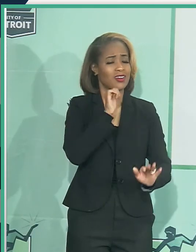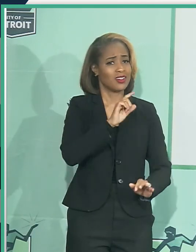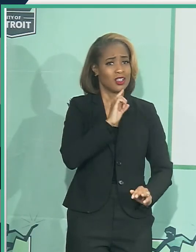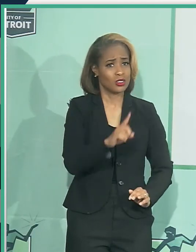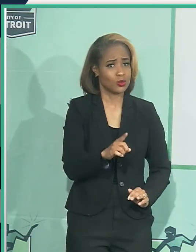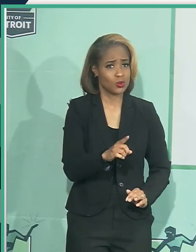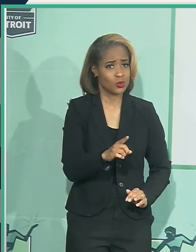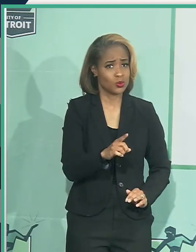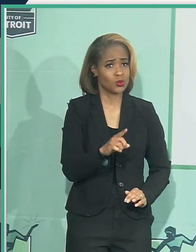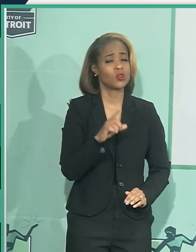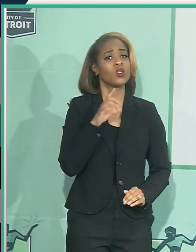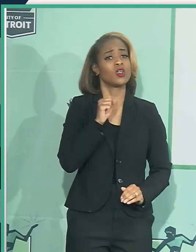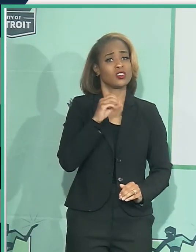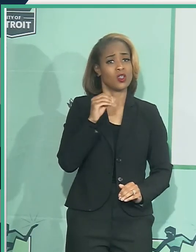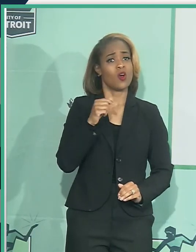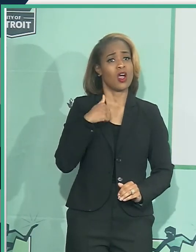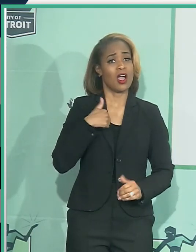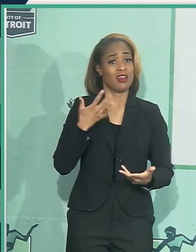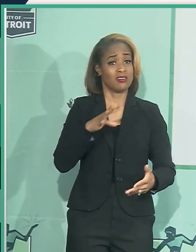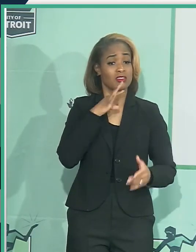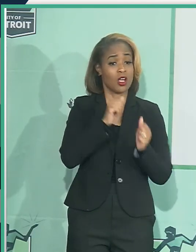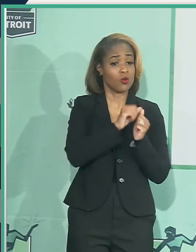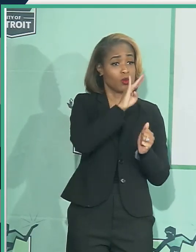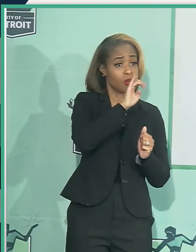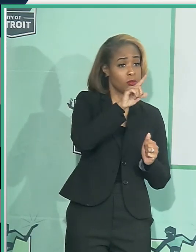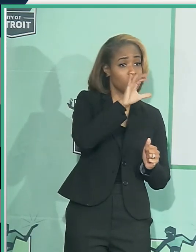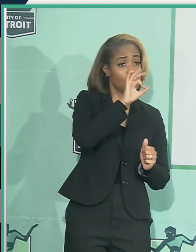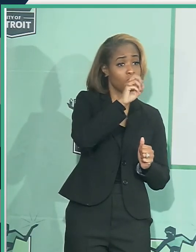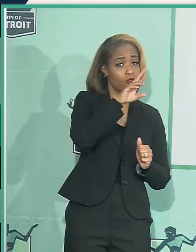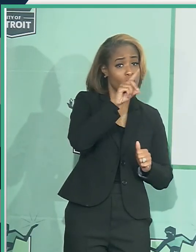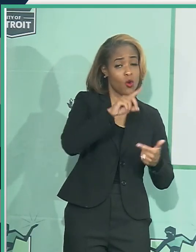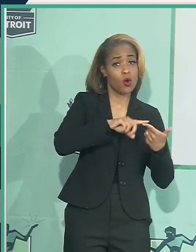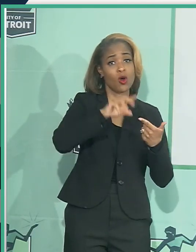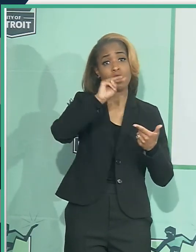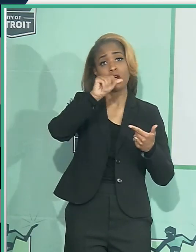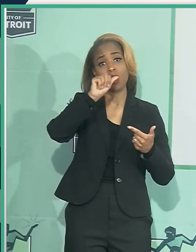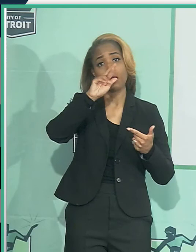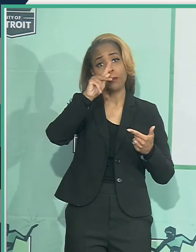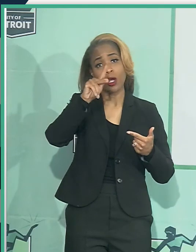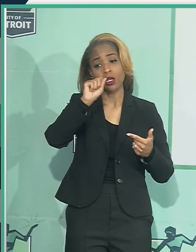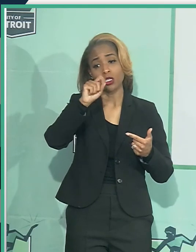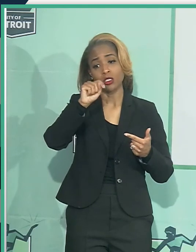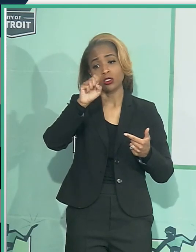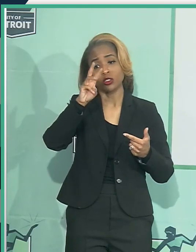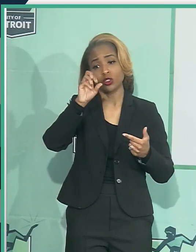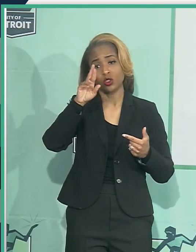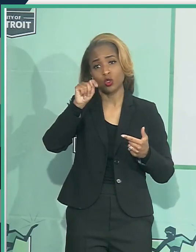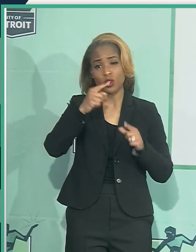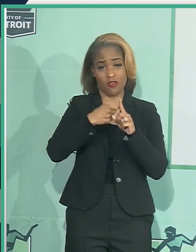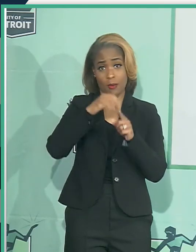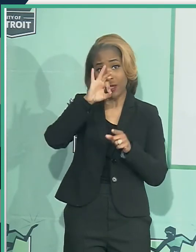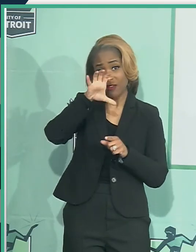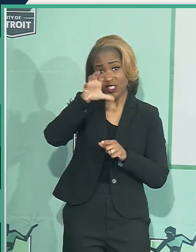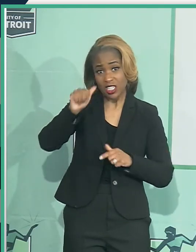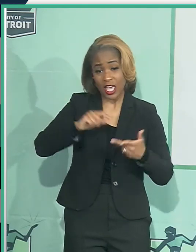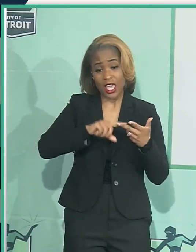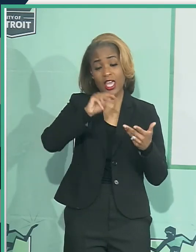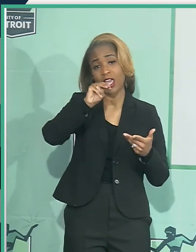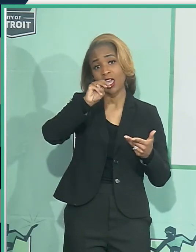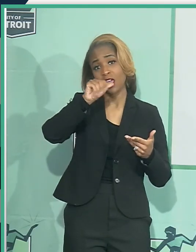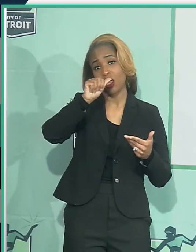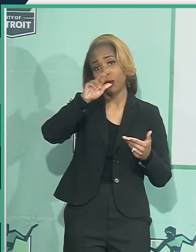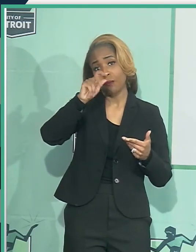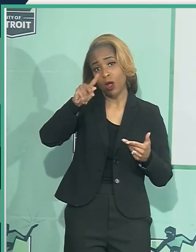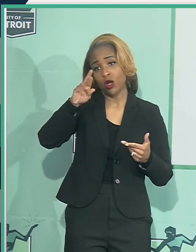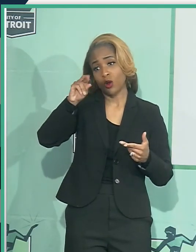But I've talked to Bill Ford, I've talked to Mark Royce, I've talked to Mark Stewart at FCA, and Ford,